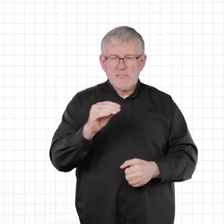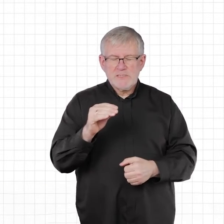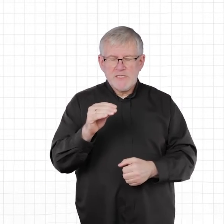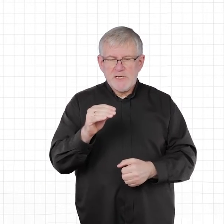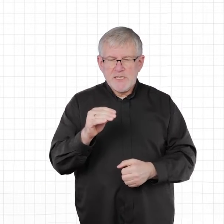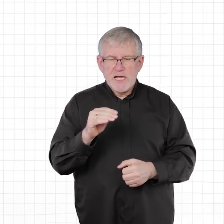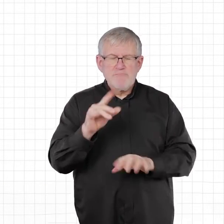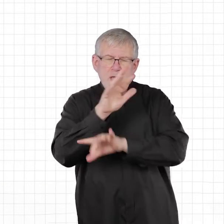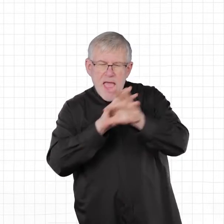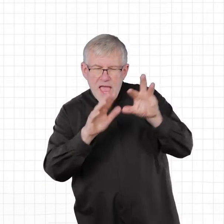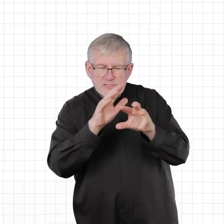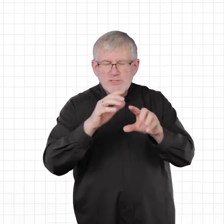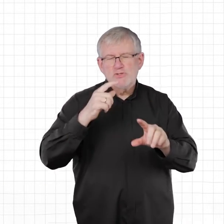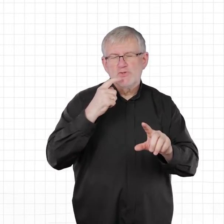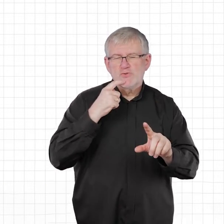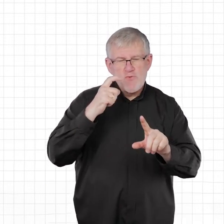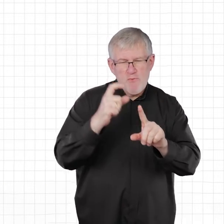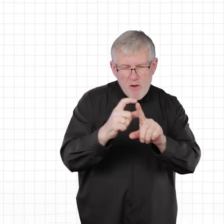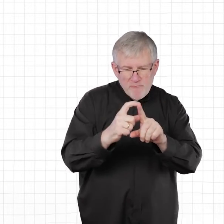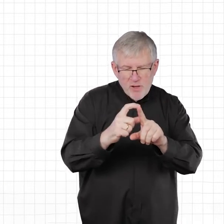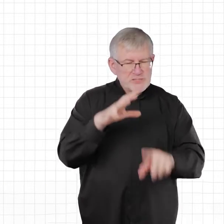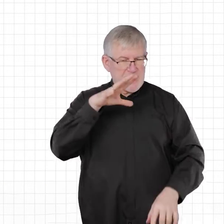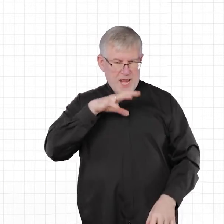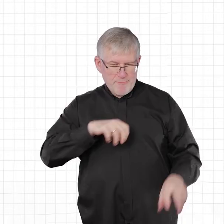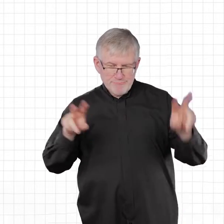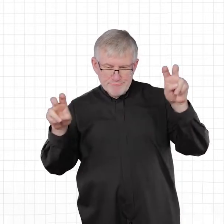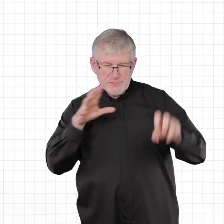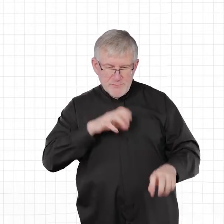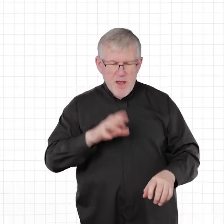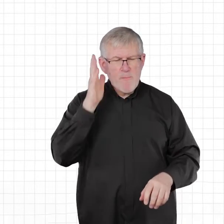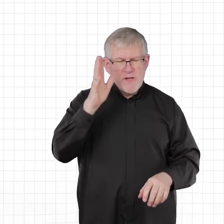an endurance. It's a marathon, not a sprint.